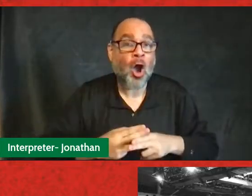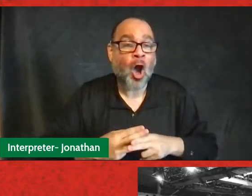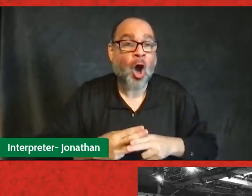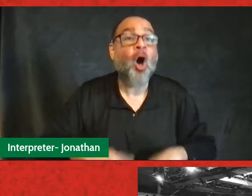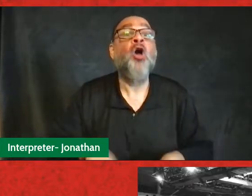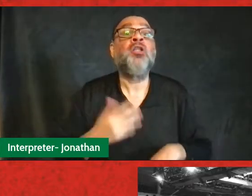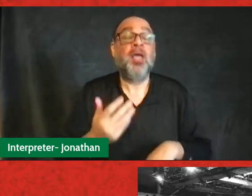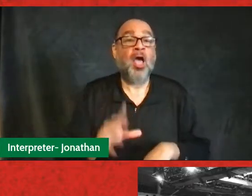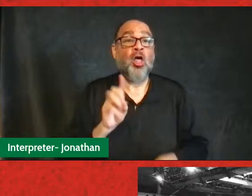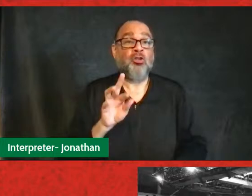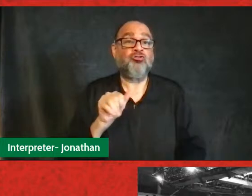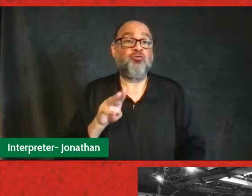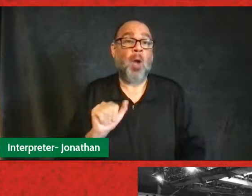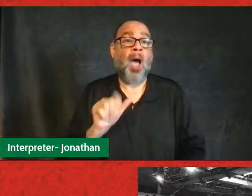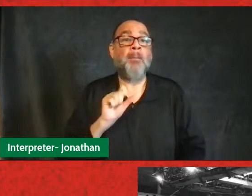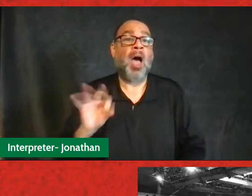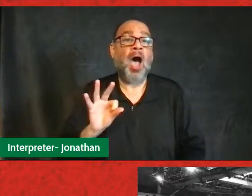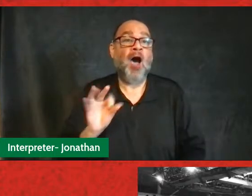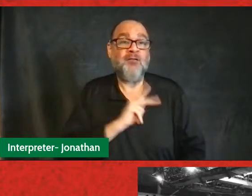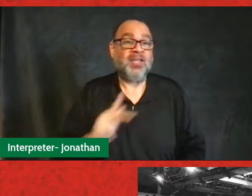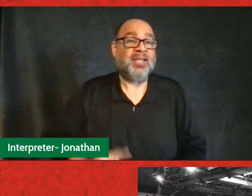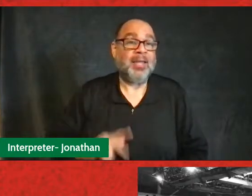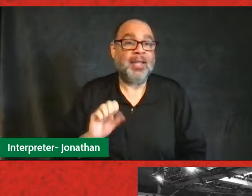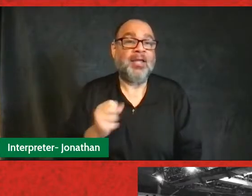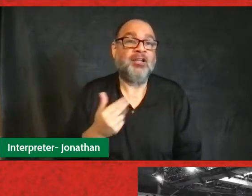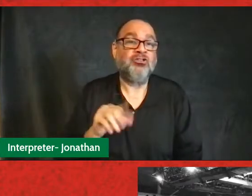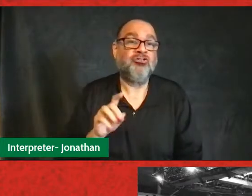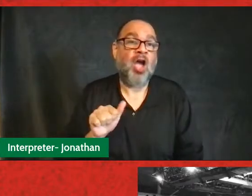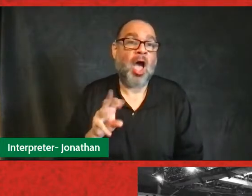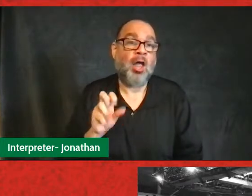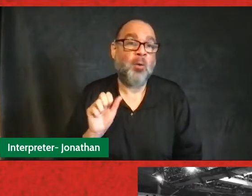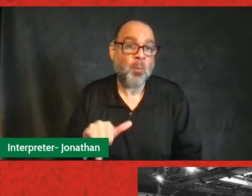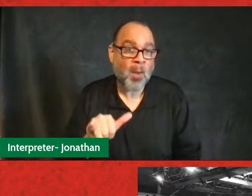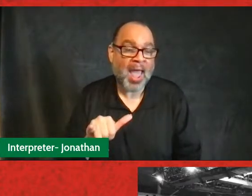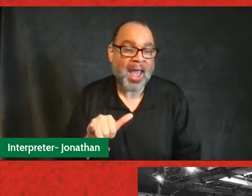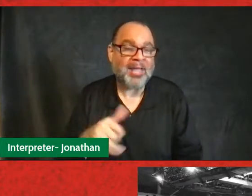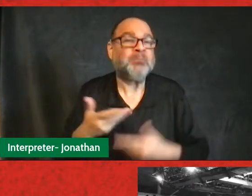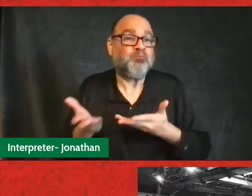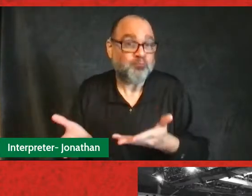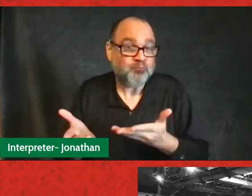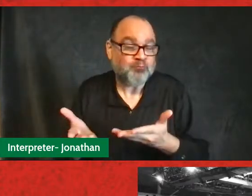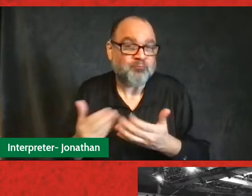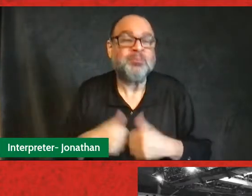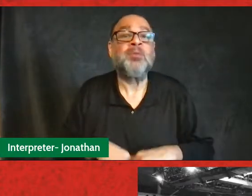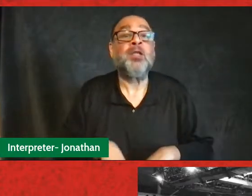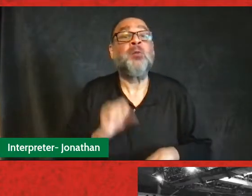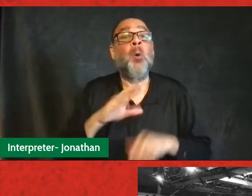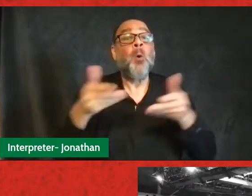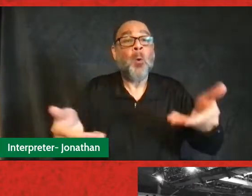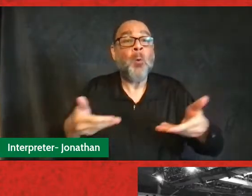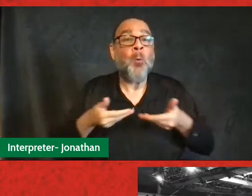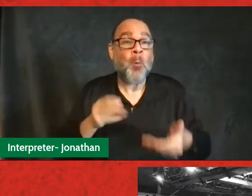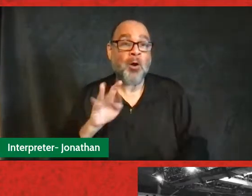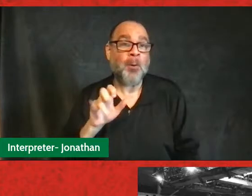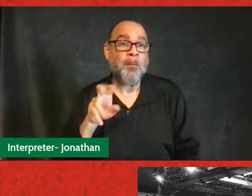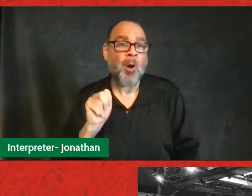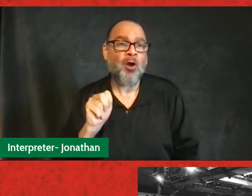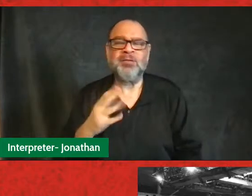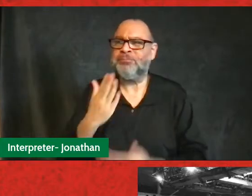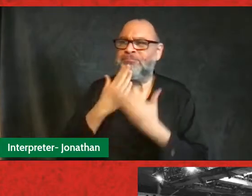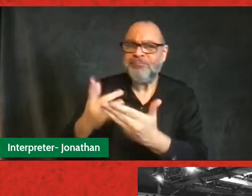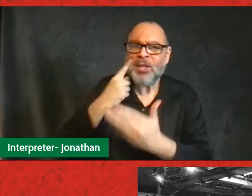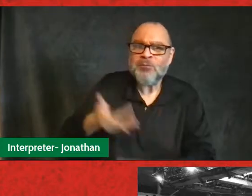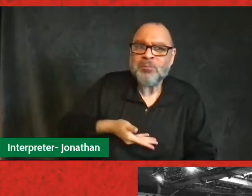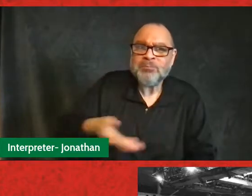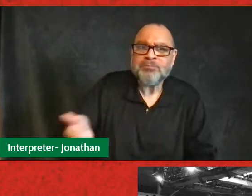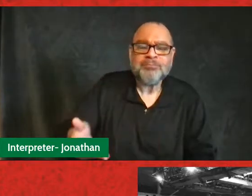Shotaway, Rehearsals for Afro-America's First Drama in Three Acts. Welcome, Marvin. Thank you for having me. Oh, we're so glad you're